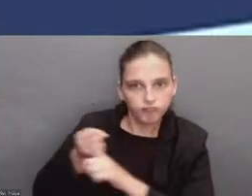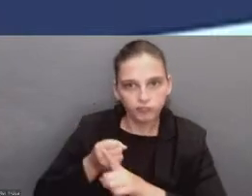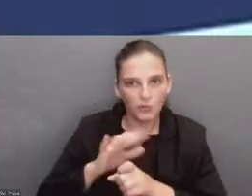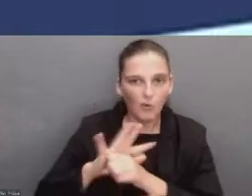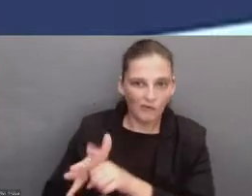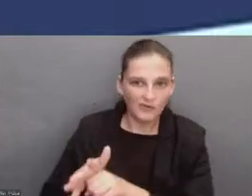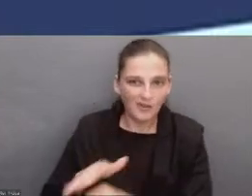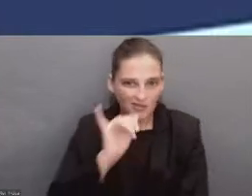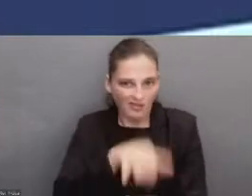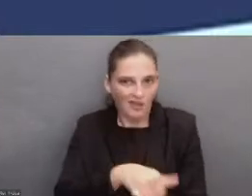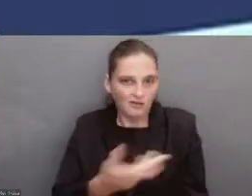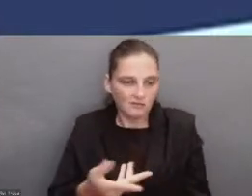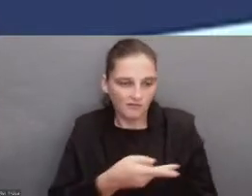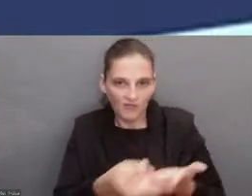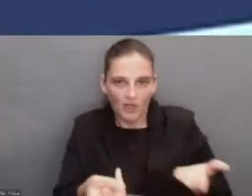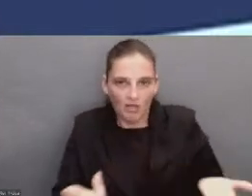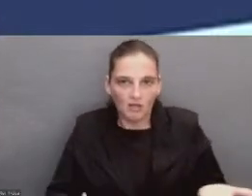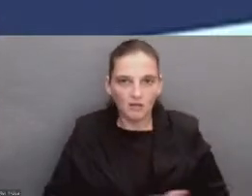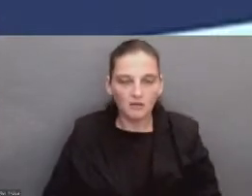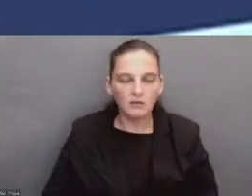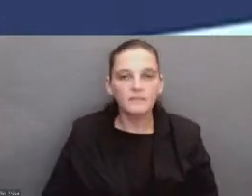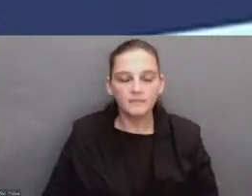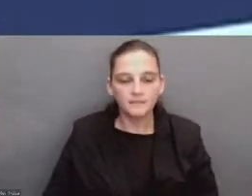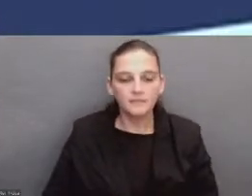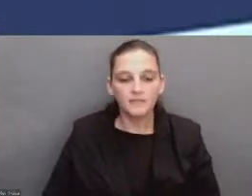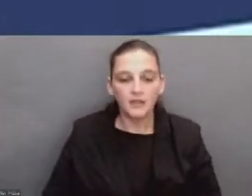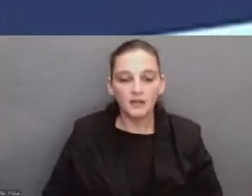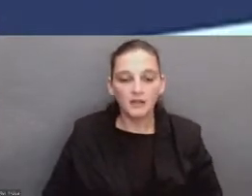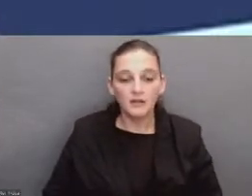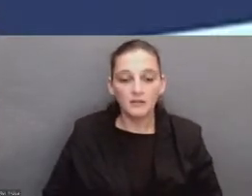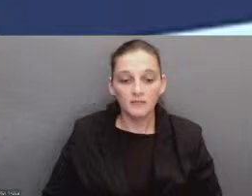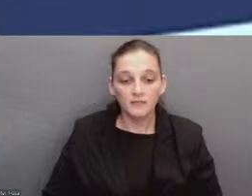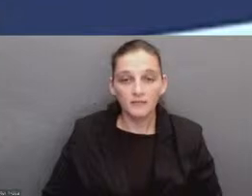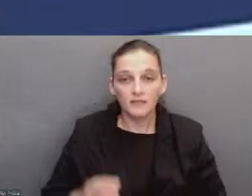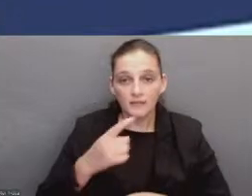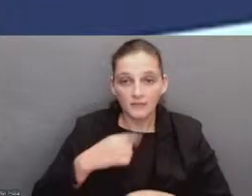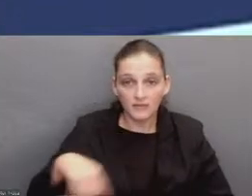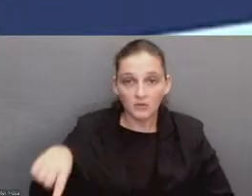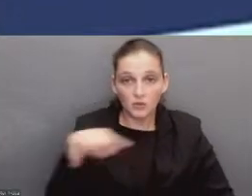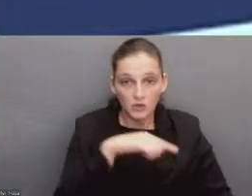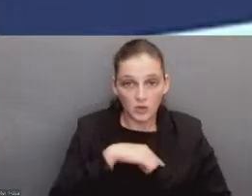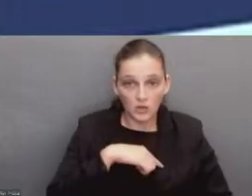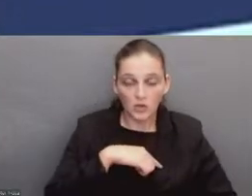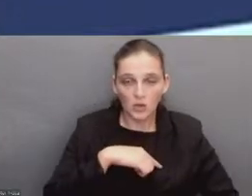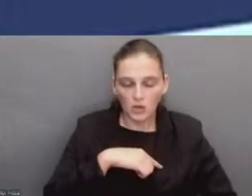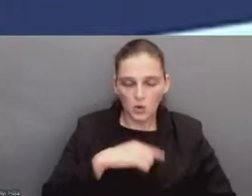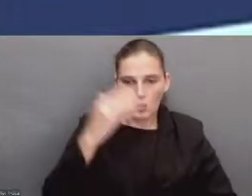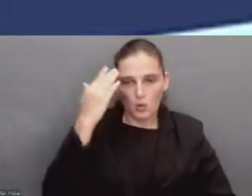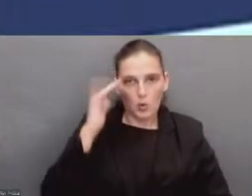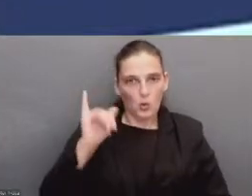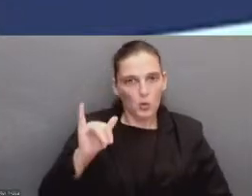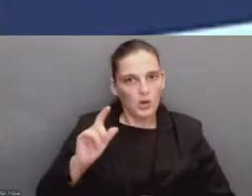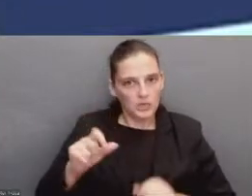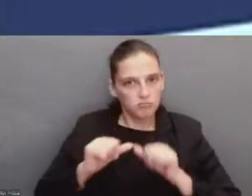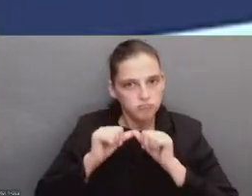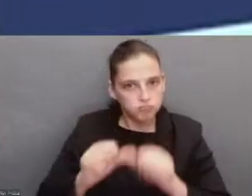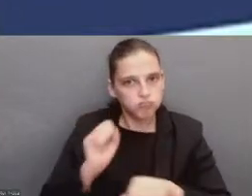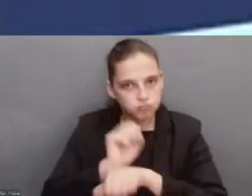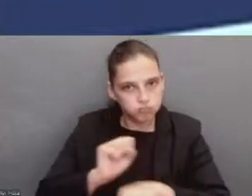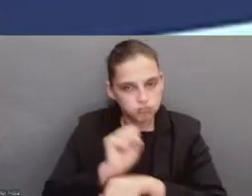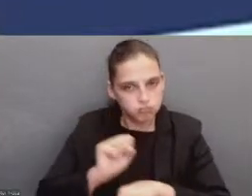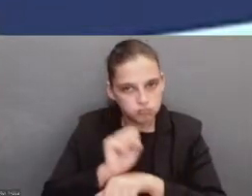COVID-19. So all of us have been called, I think, to continue in this work with great